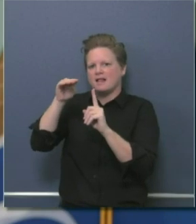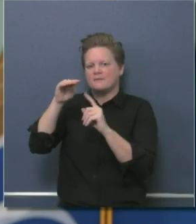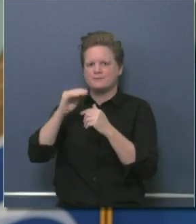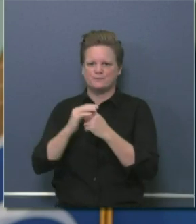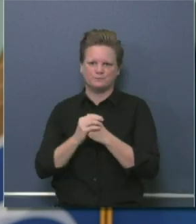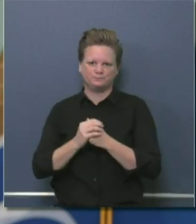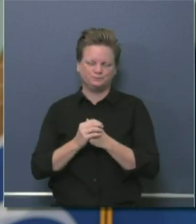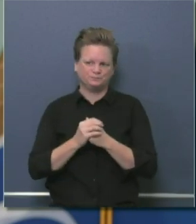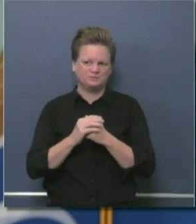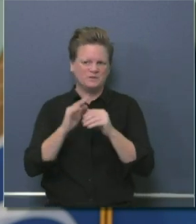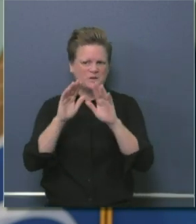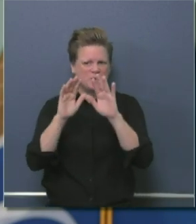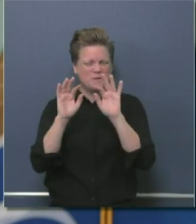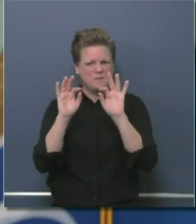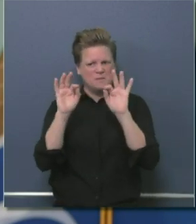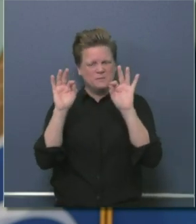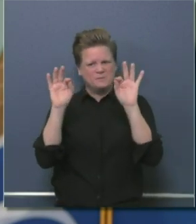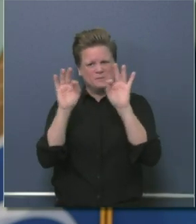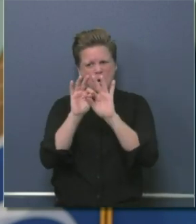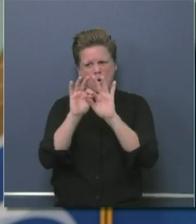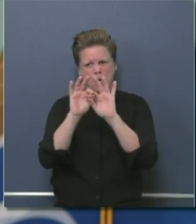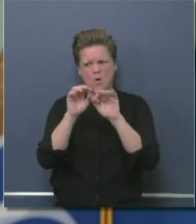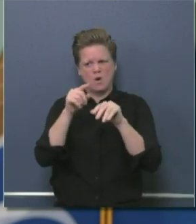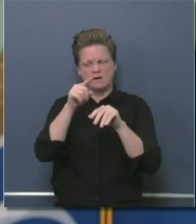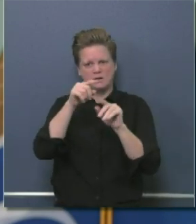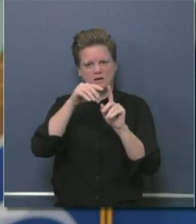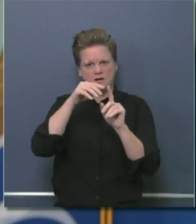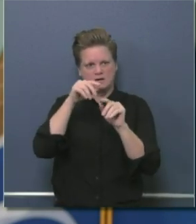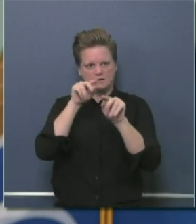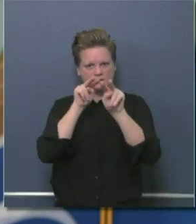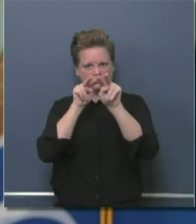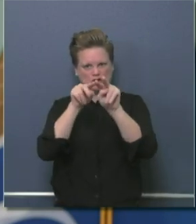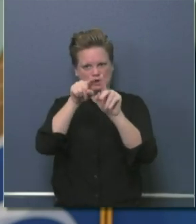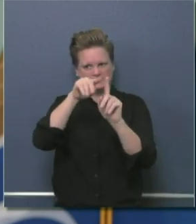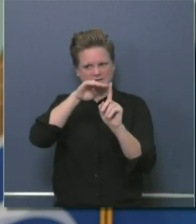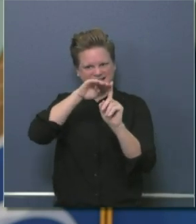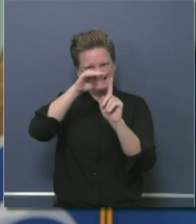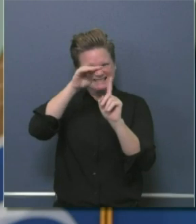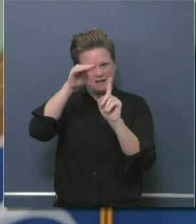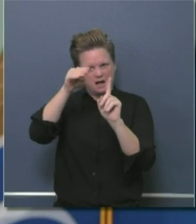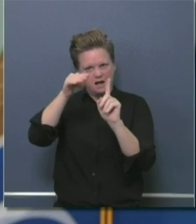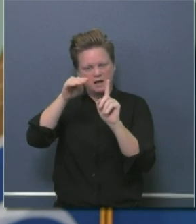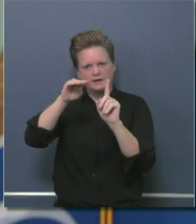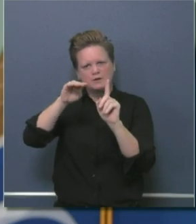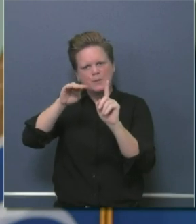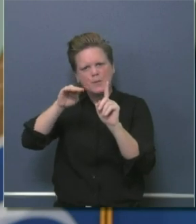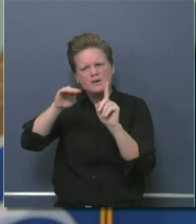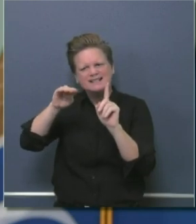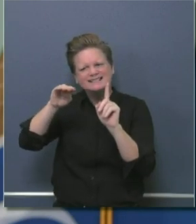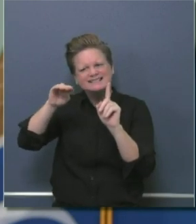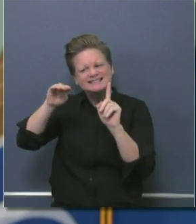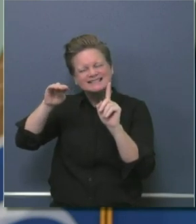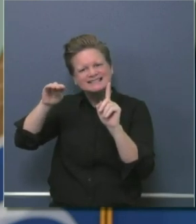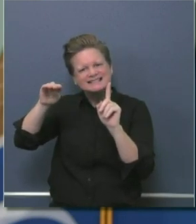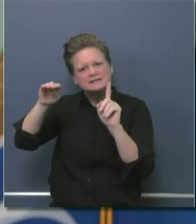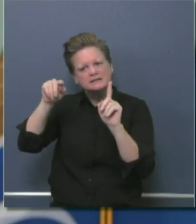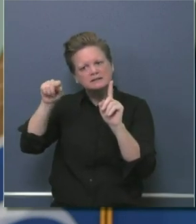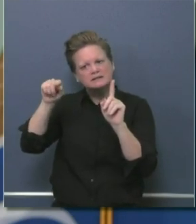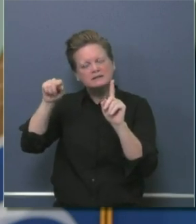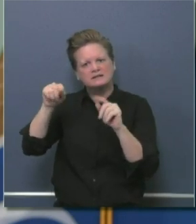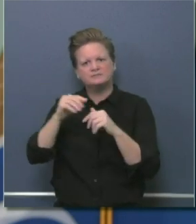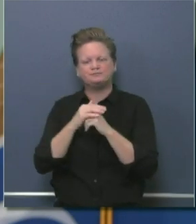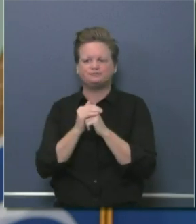of the foundational indicators to allow us to move forward in this second phase. The indicators on PPE,